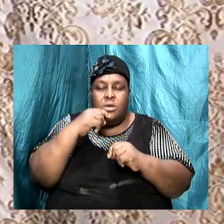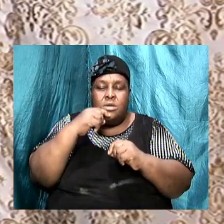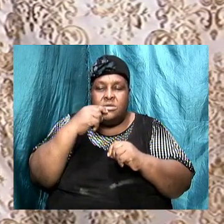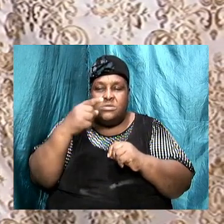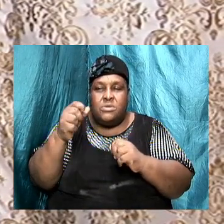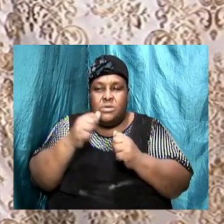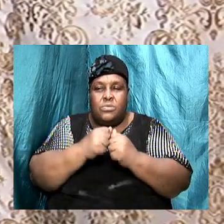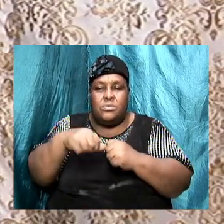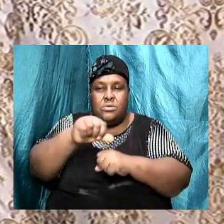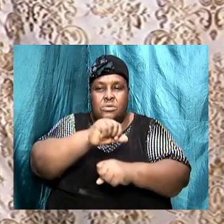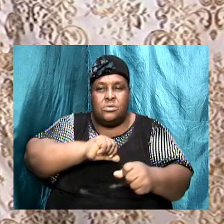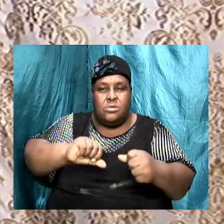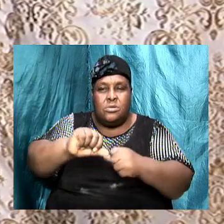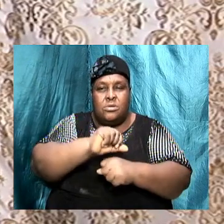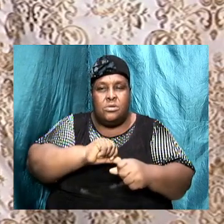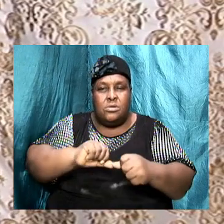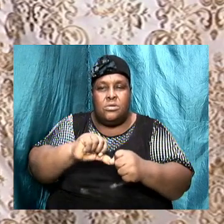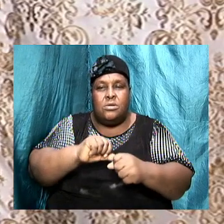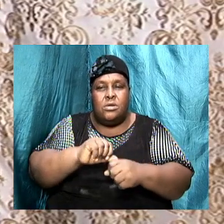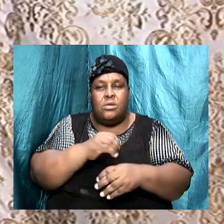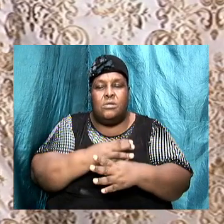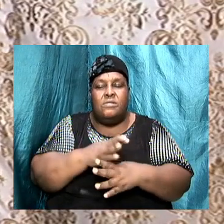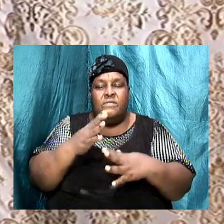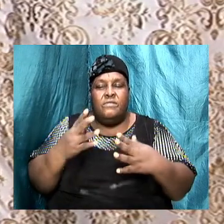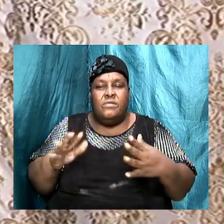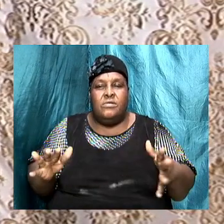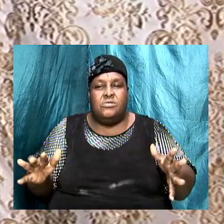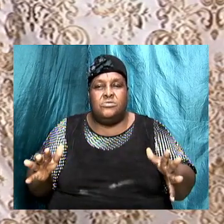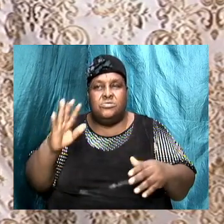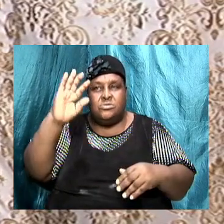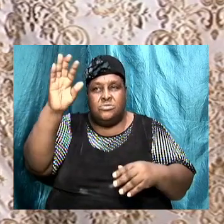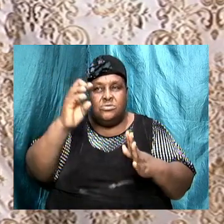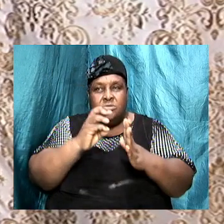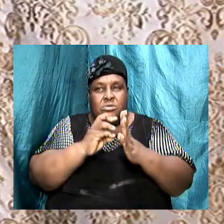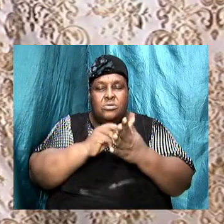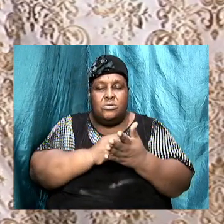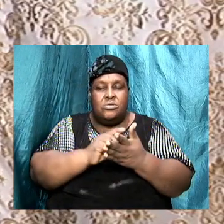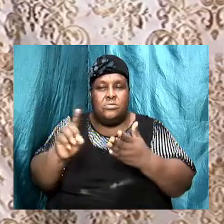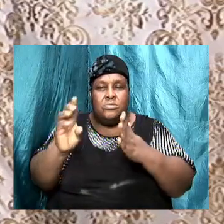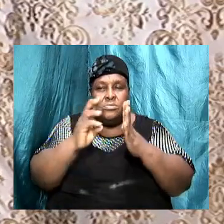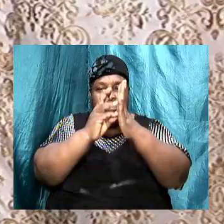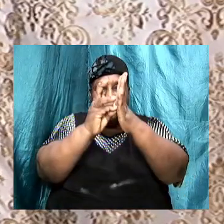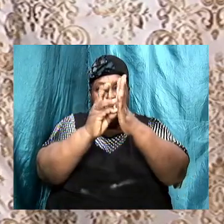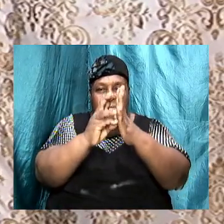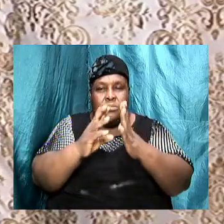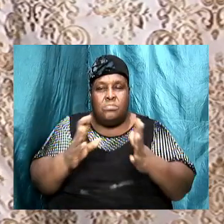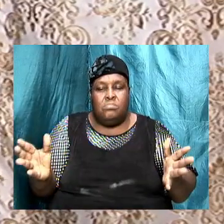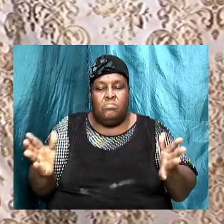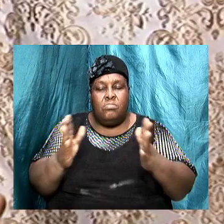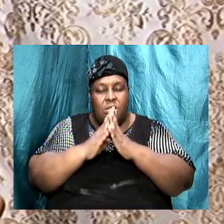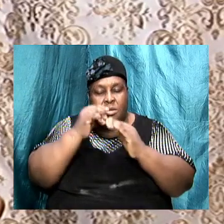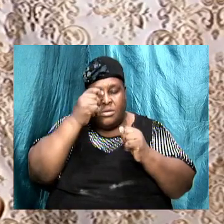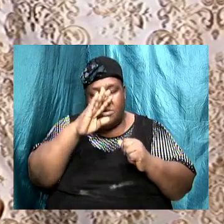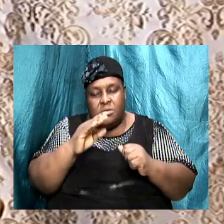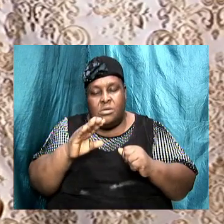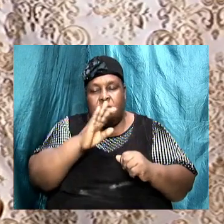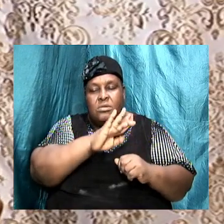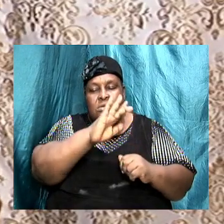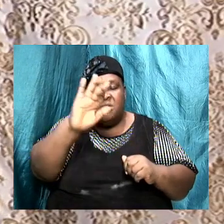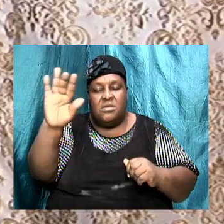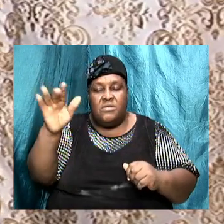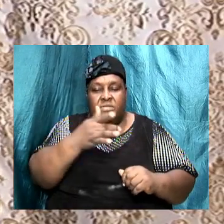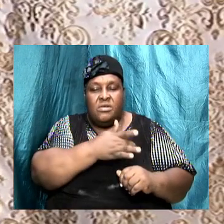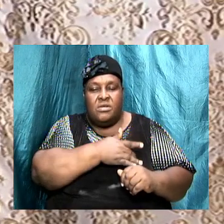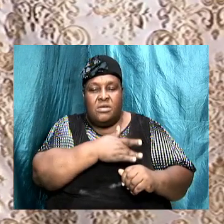an anointing, God, and will accomplish your divine will. We ask, God, that you touch every heart tonight